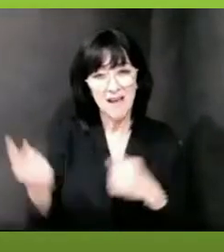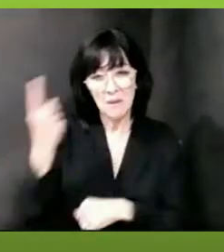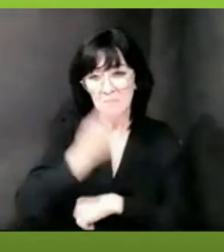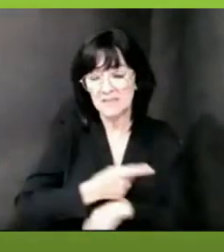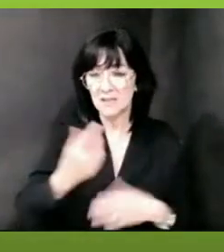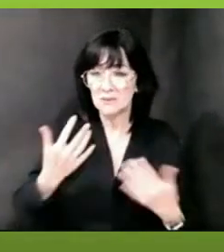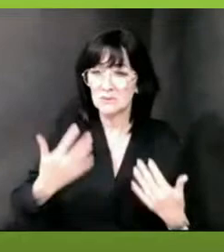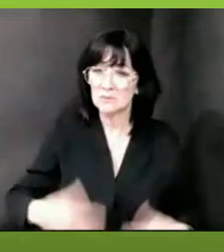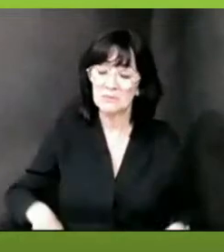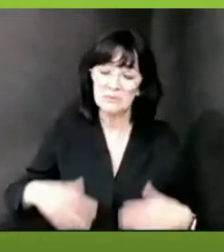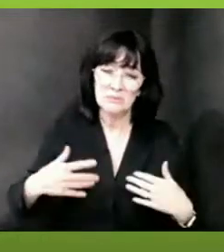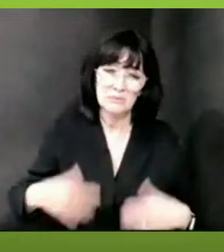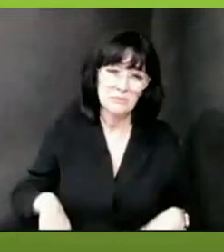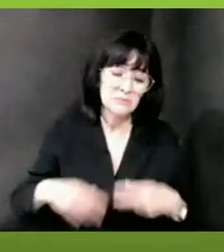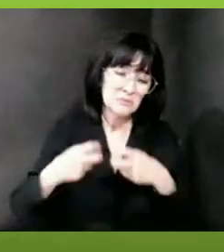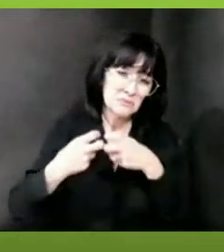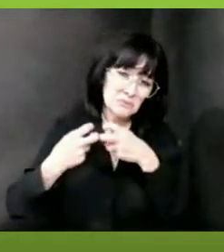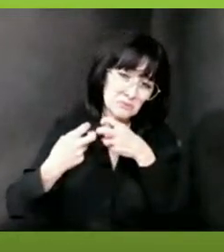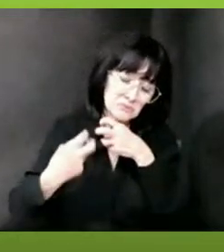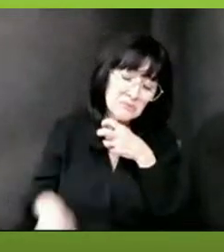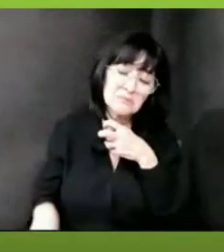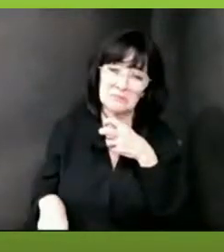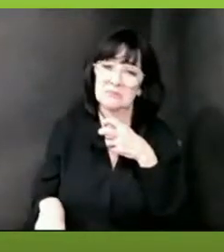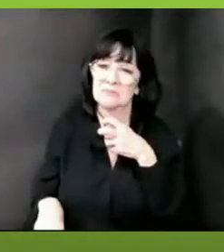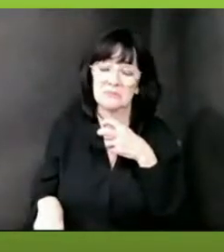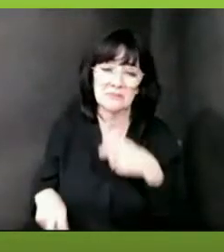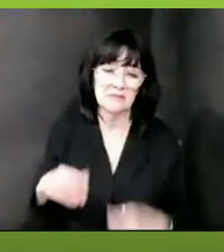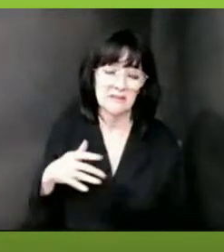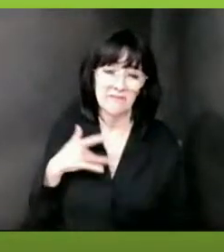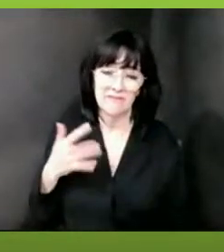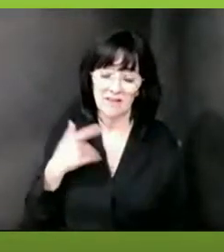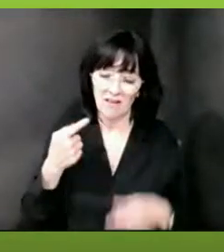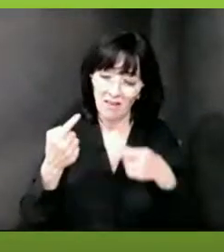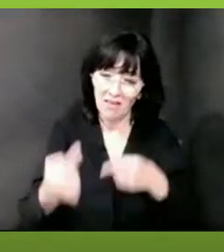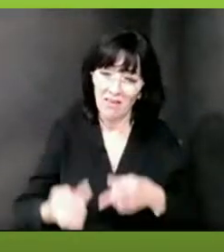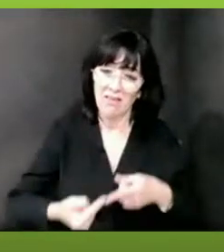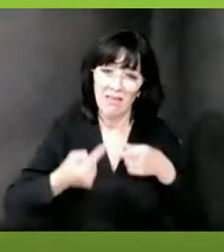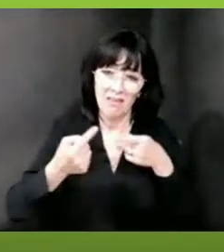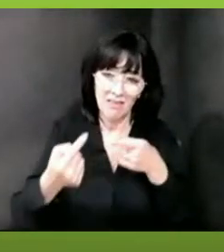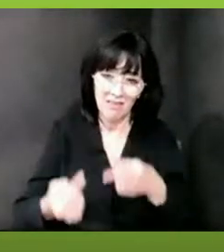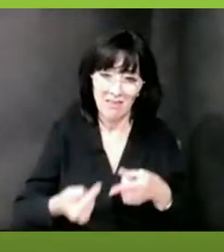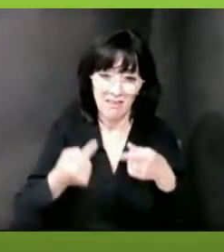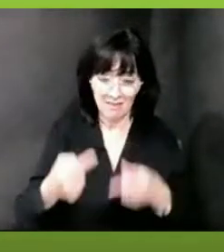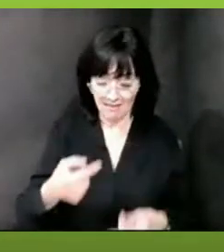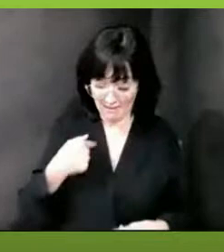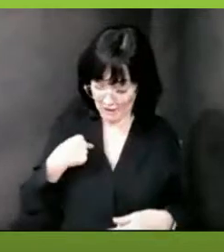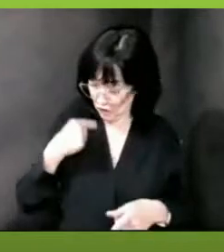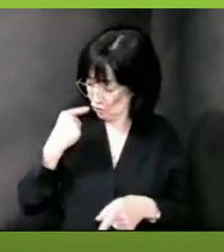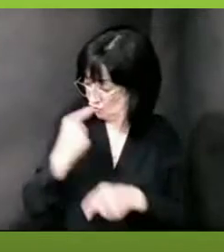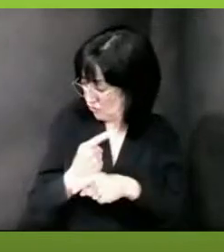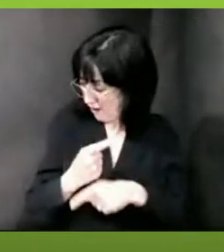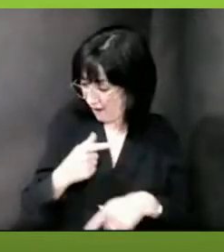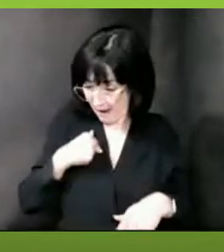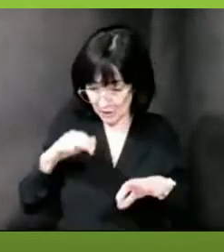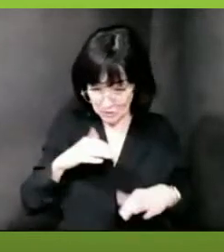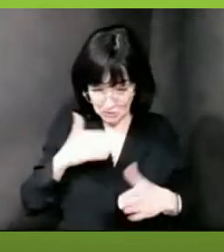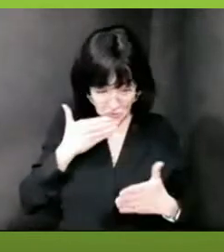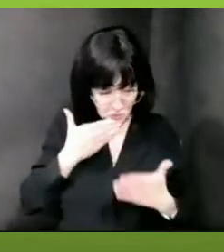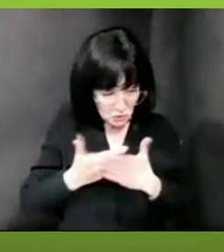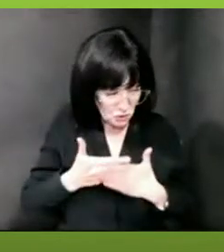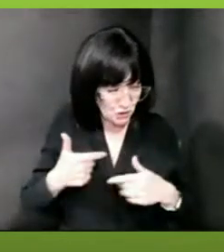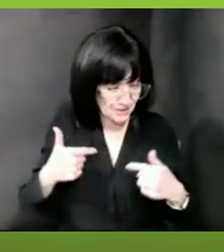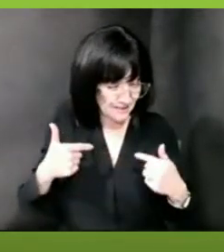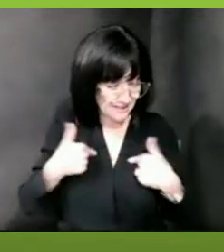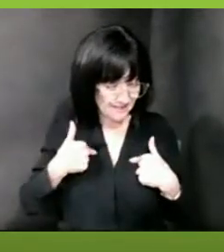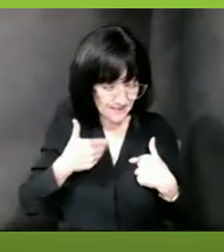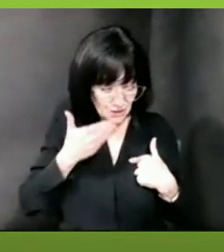all struggle. We never know if we're doing it right? Like, did I make the right decision for my daughter this morning? I